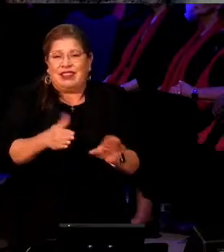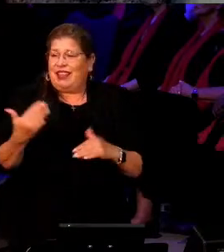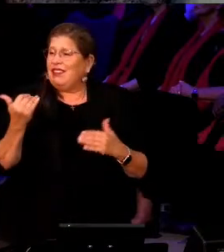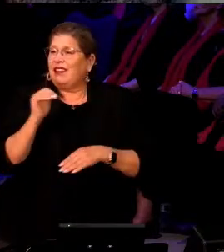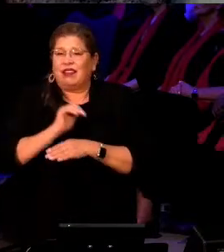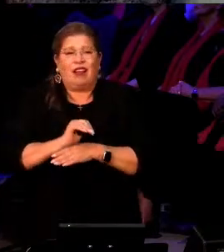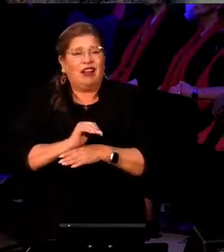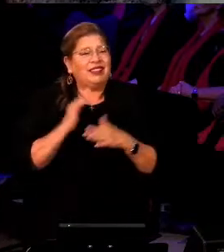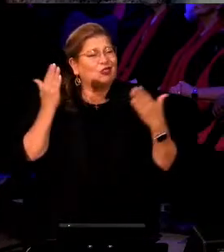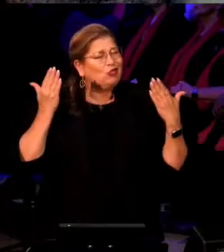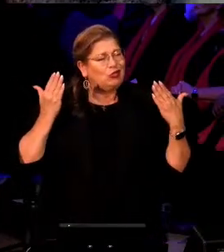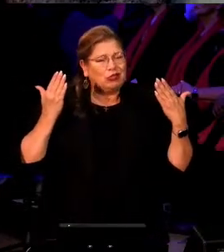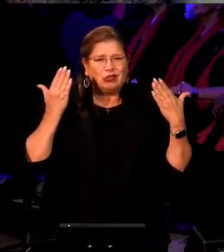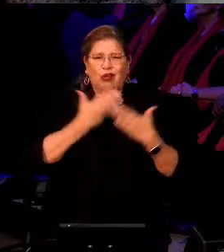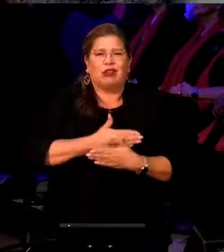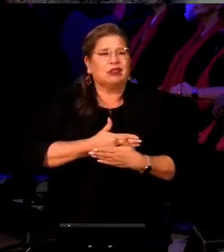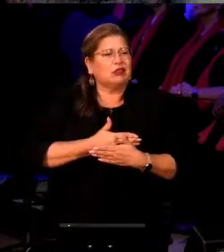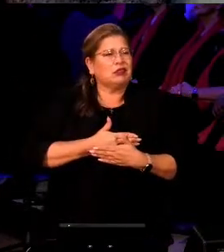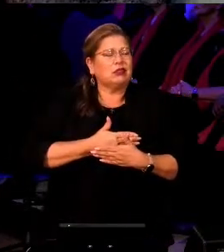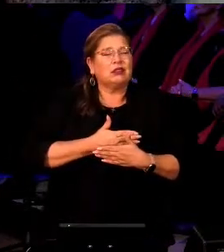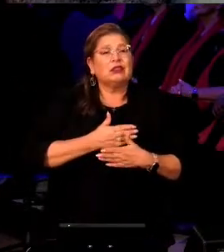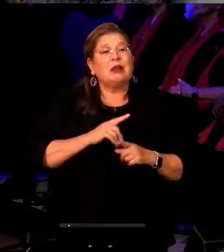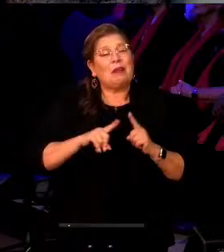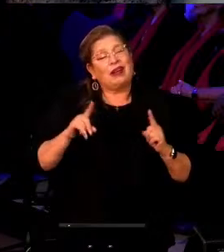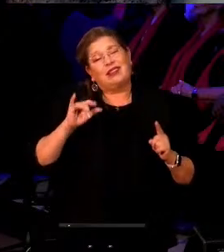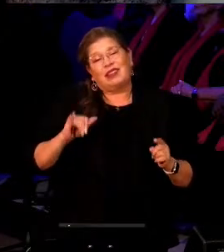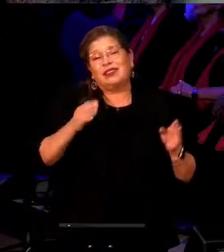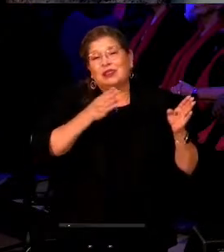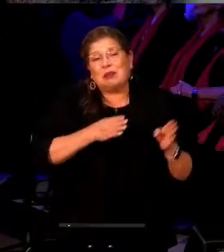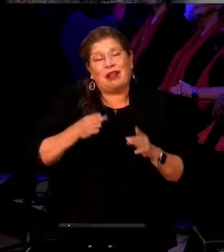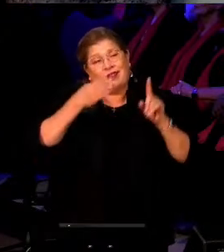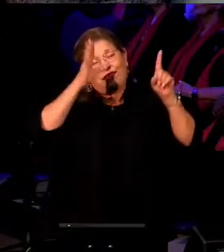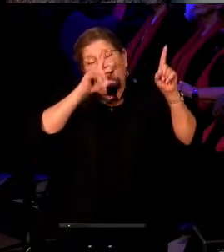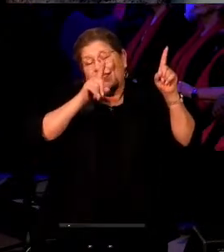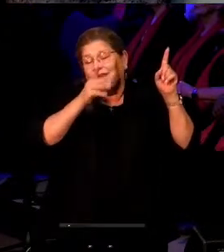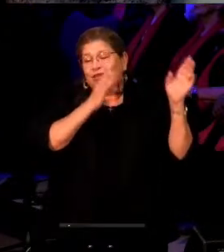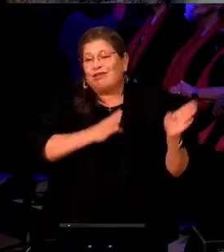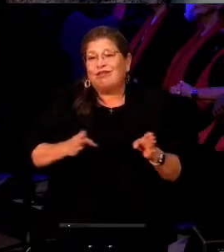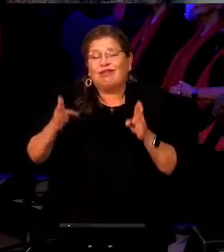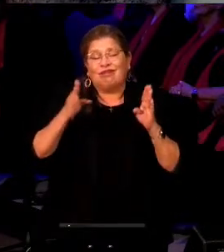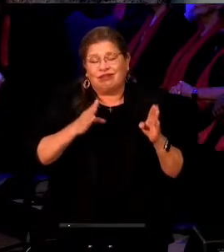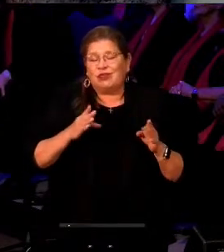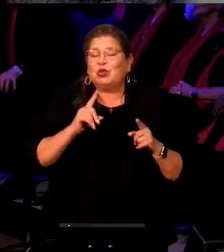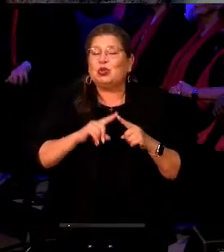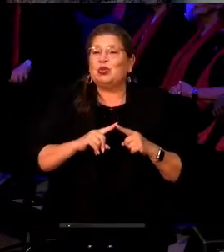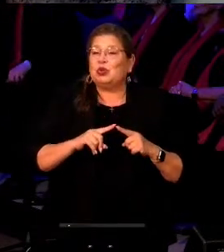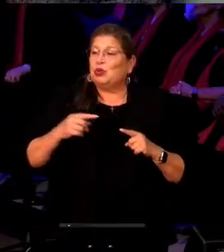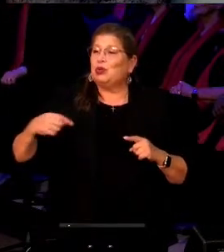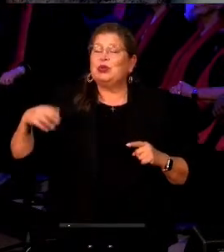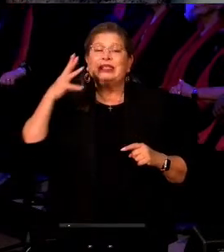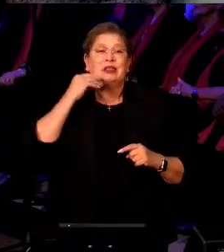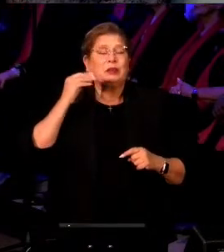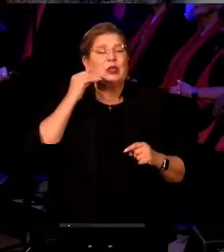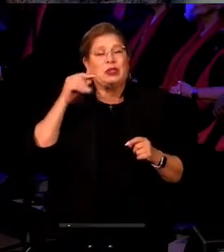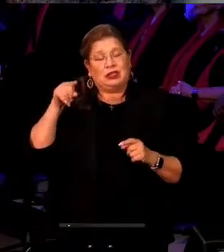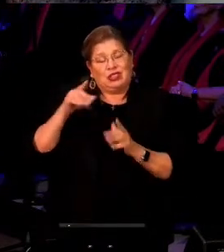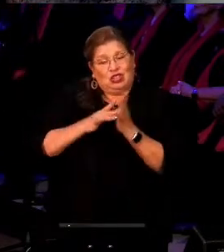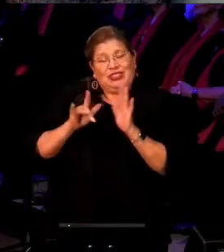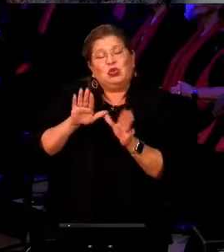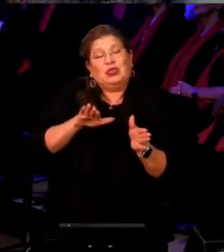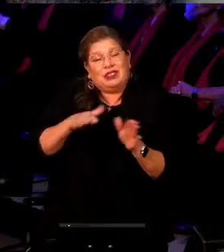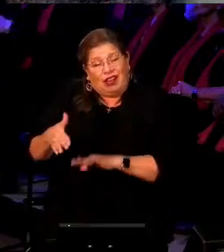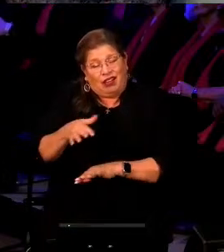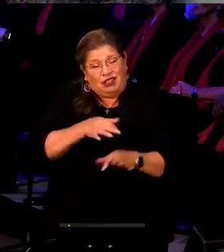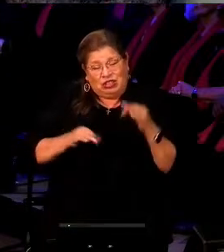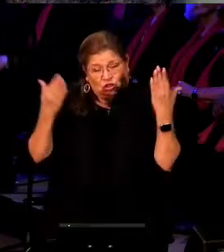is a night of darkness, but it was the plan of God to experience the darkness in our place. It's a bitter